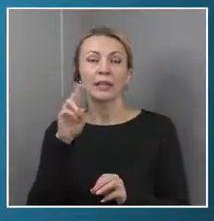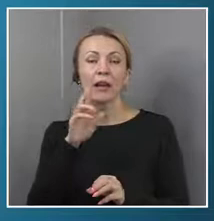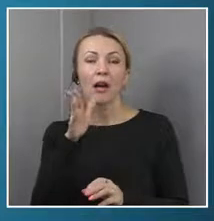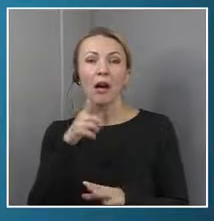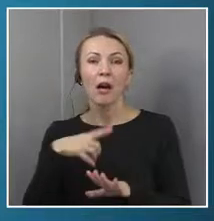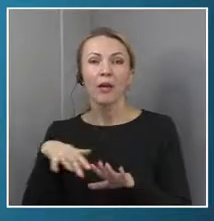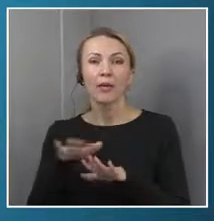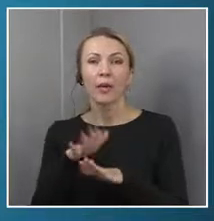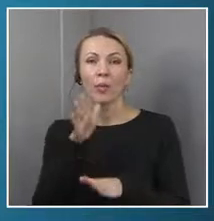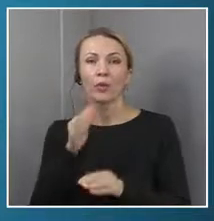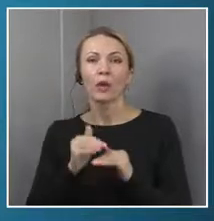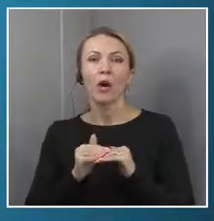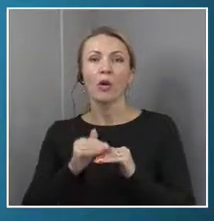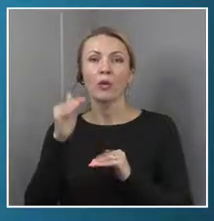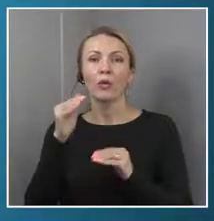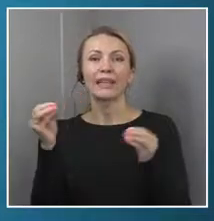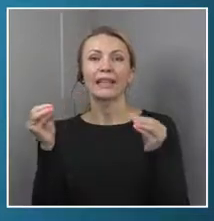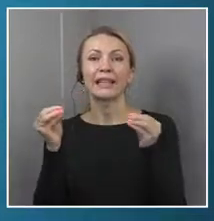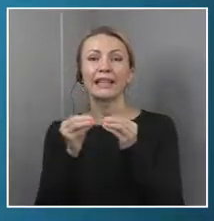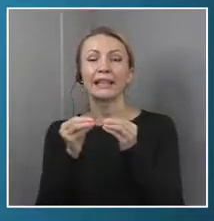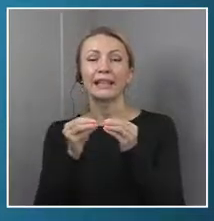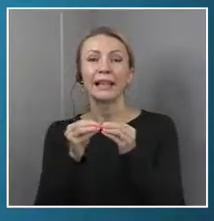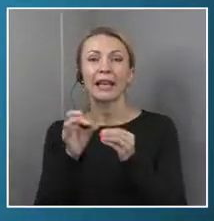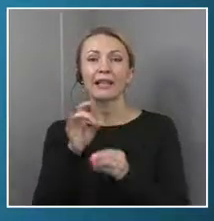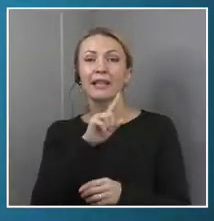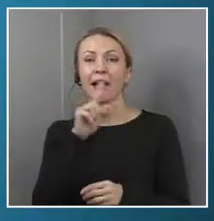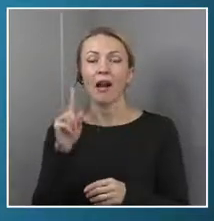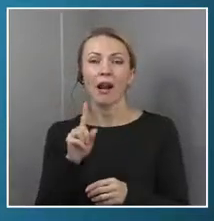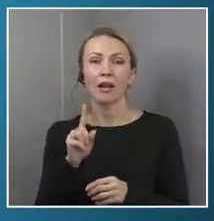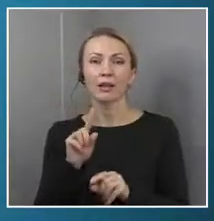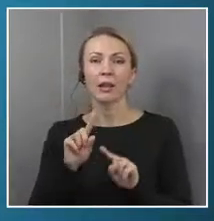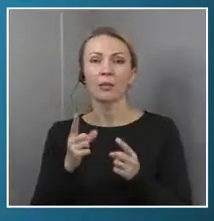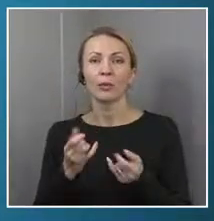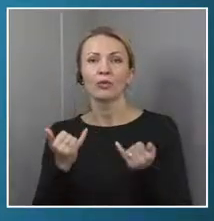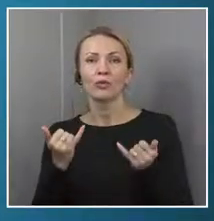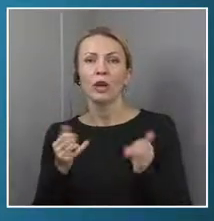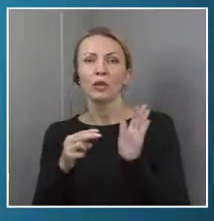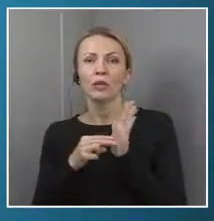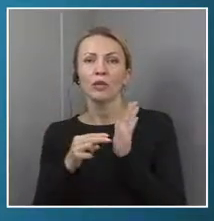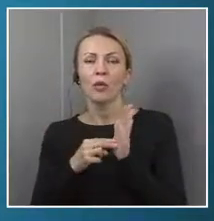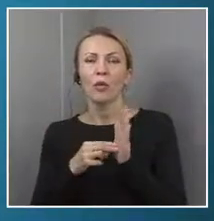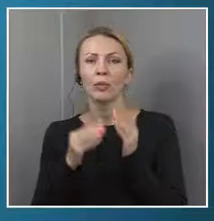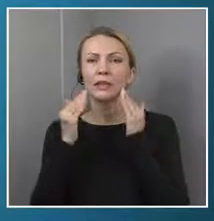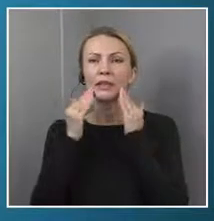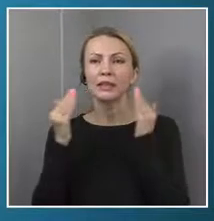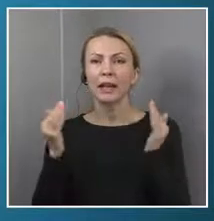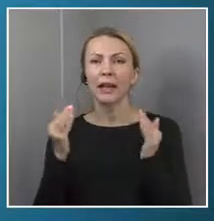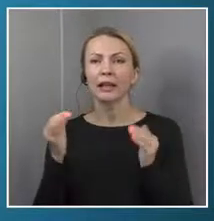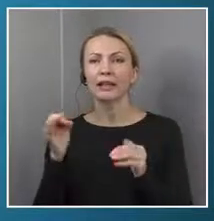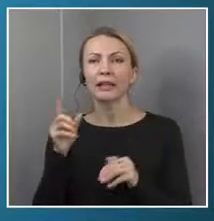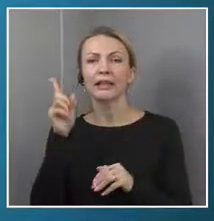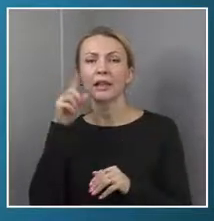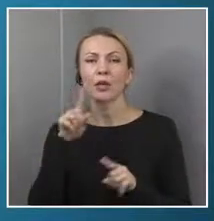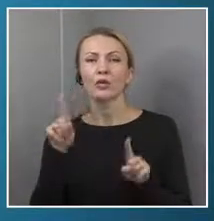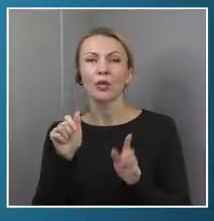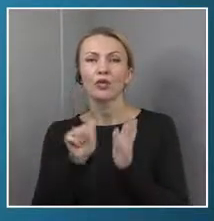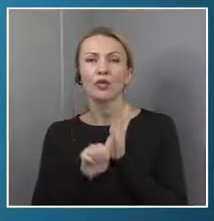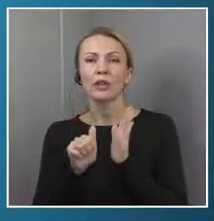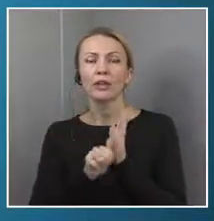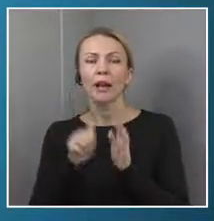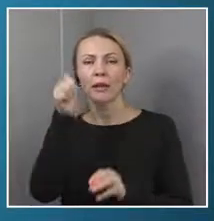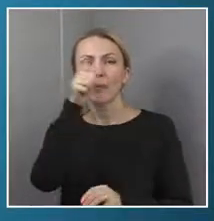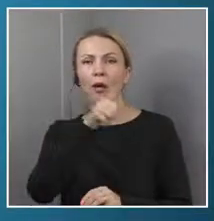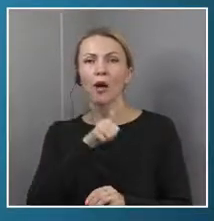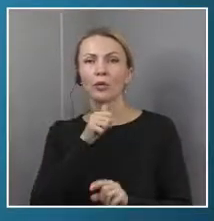market. So Russia has a tenfold growth potential in terms of either